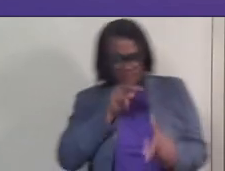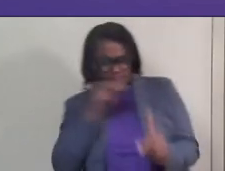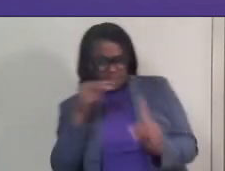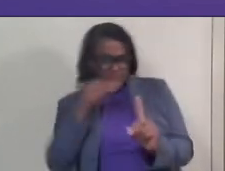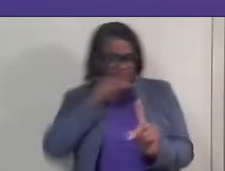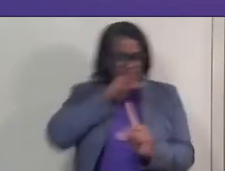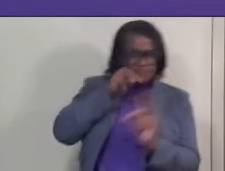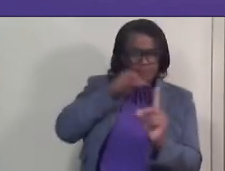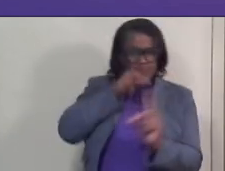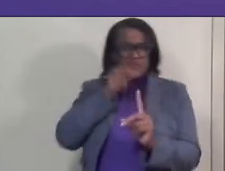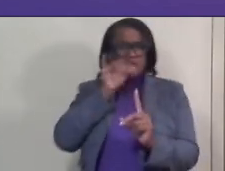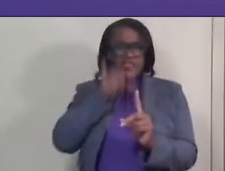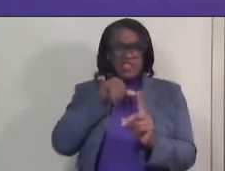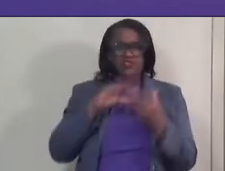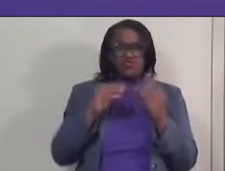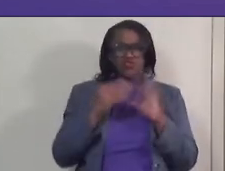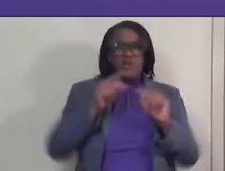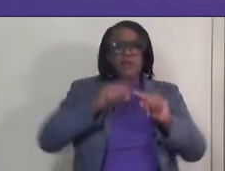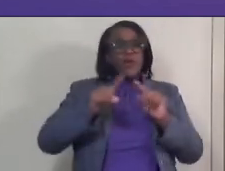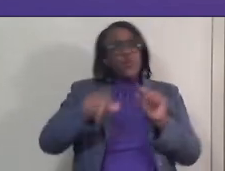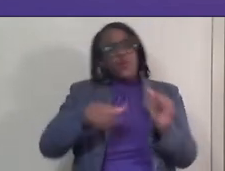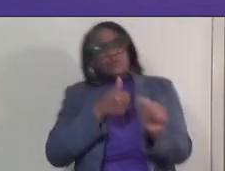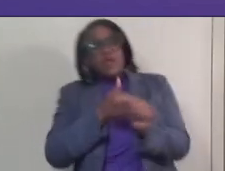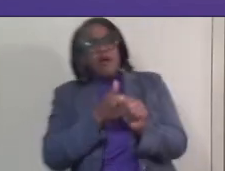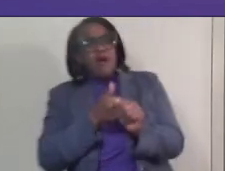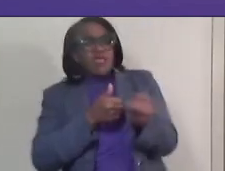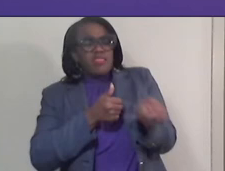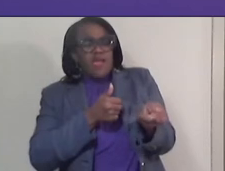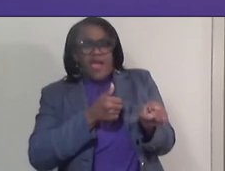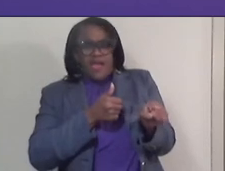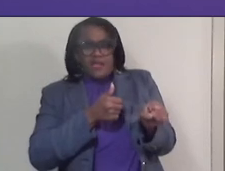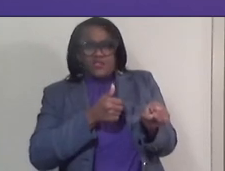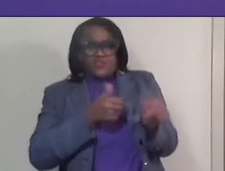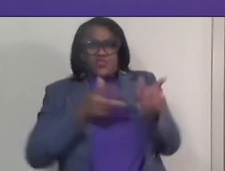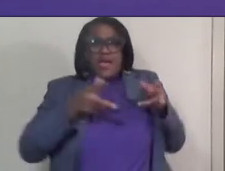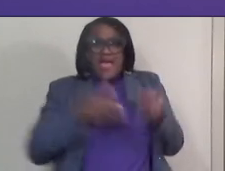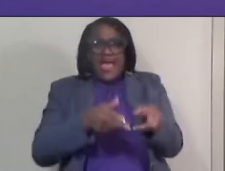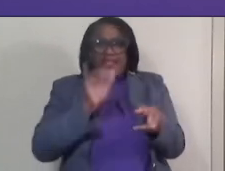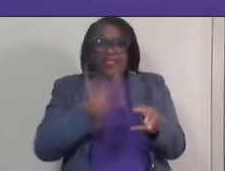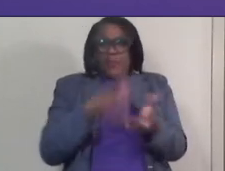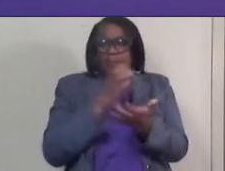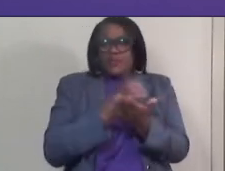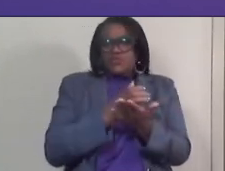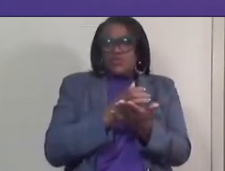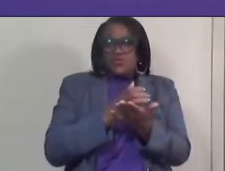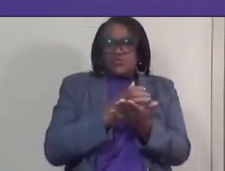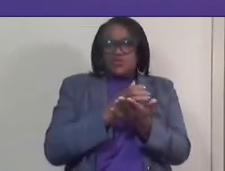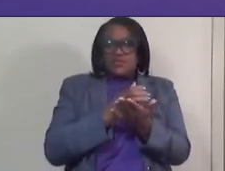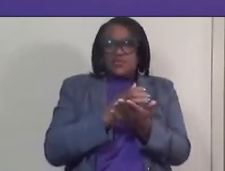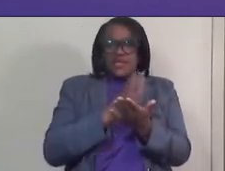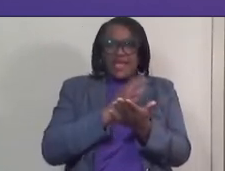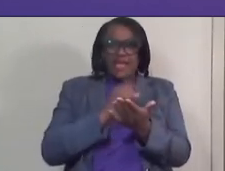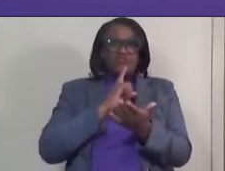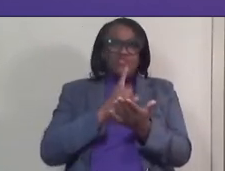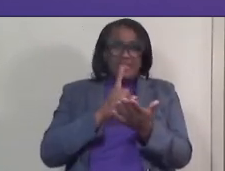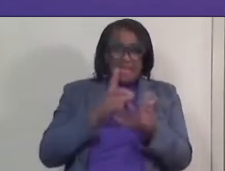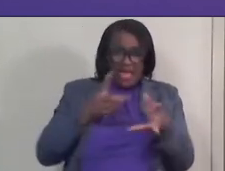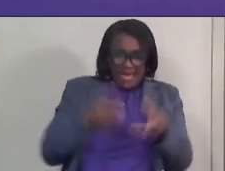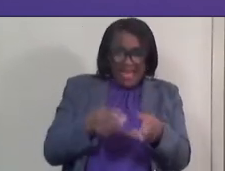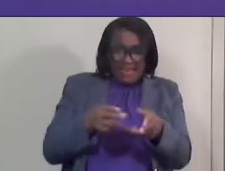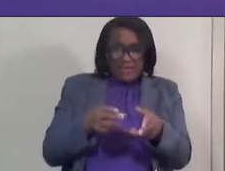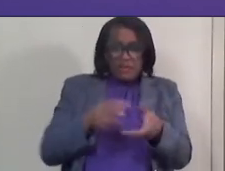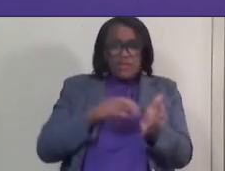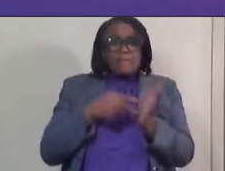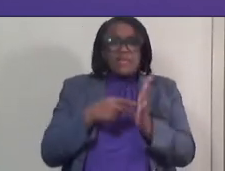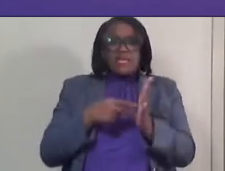there, but right behind, to re-edit the images. And in re-editing them, just take parts